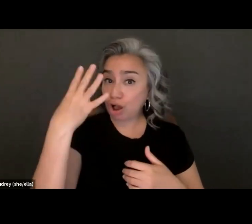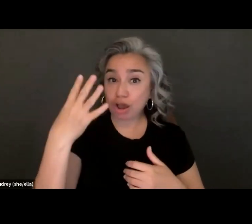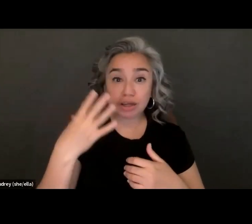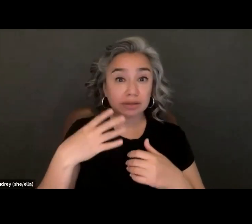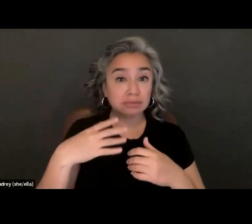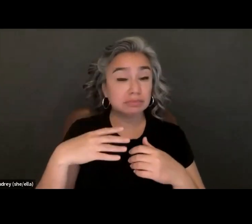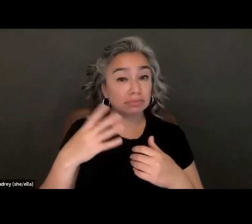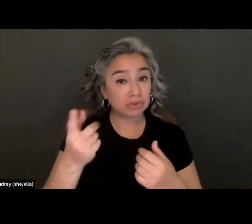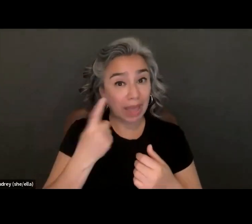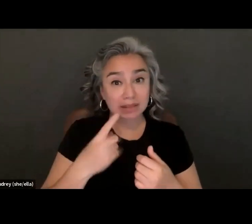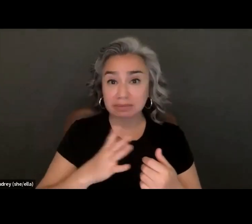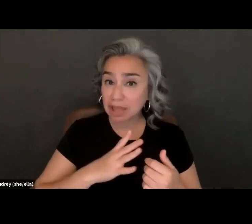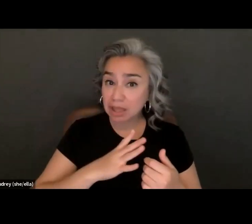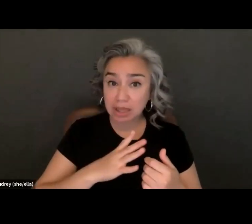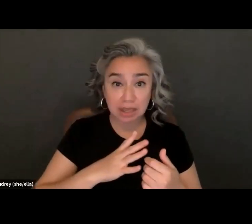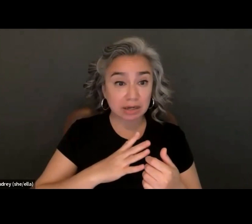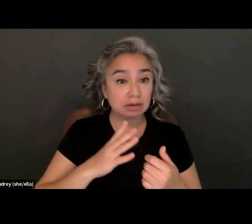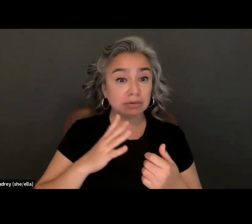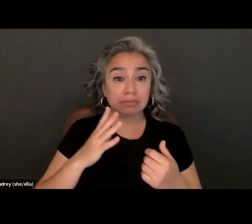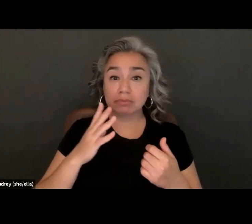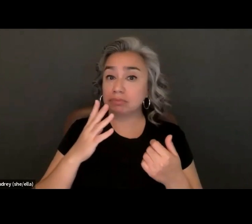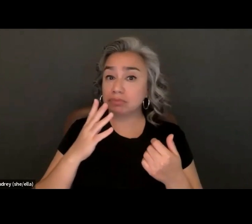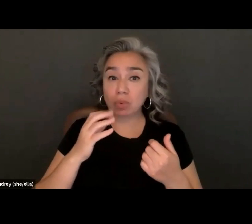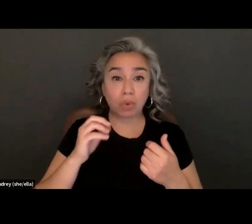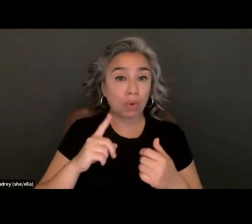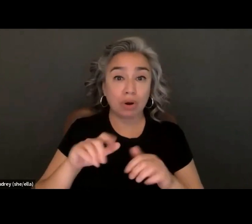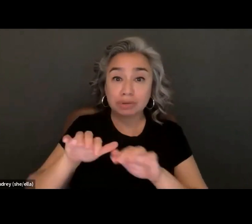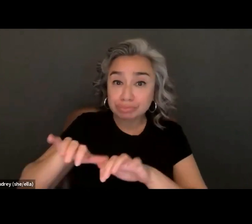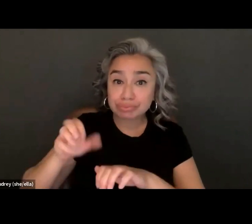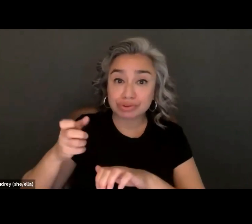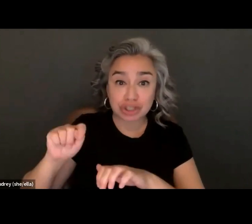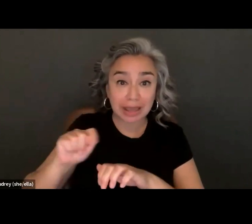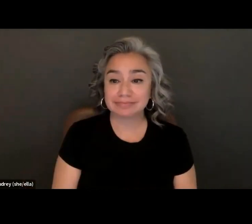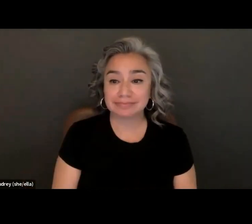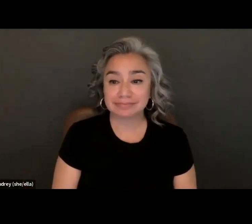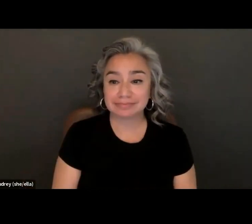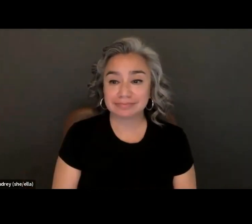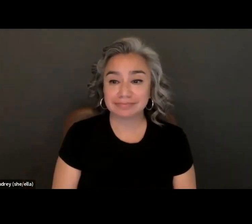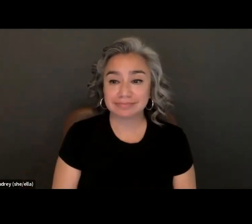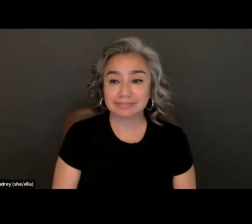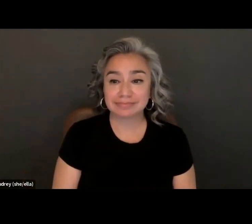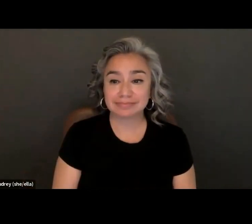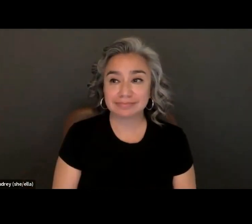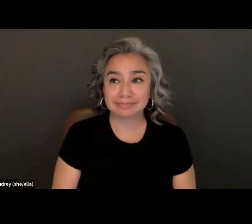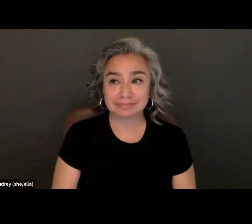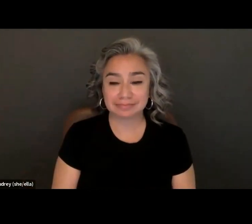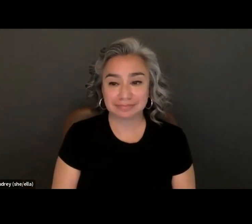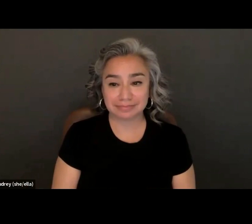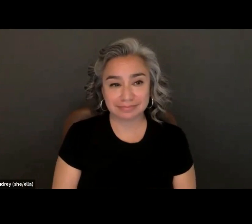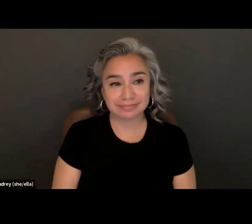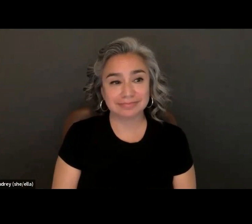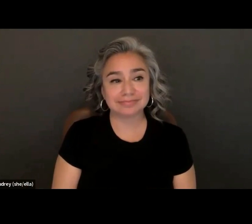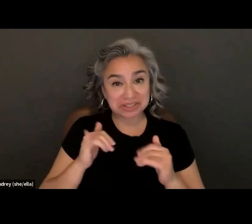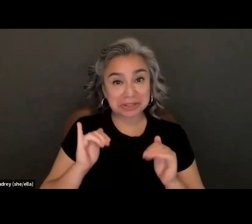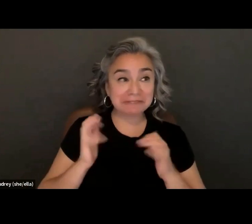question, please do that. You can also ask a question in the chat window. Yeah, so while people gather the courage to ask